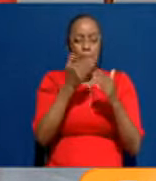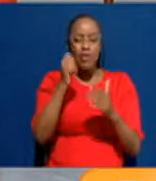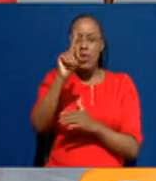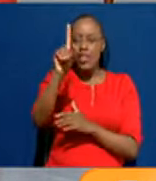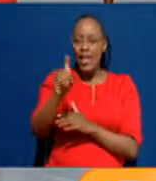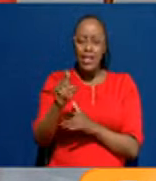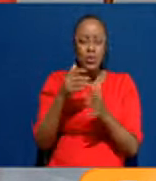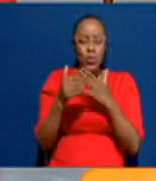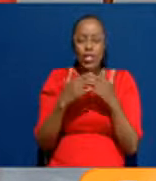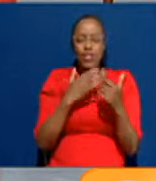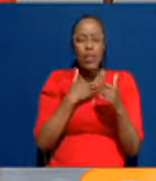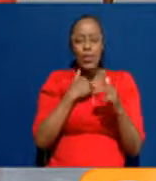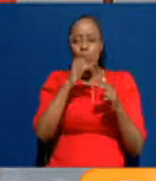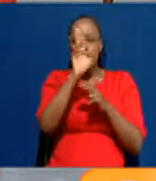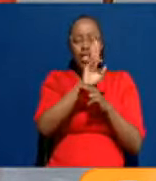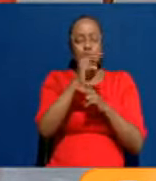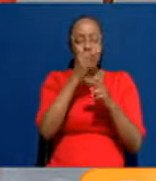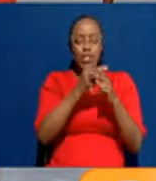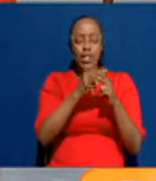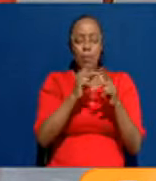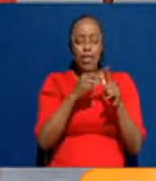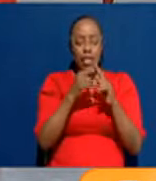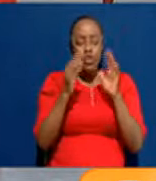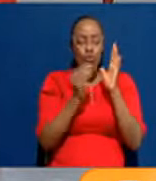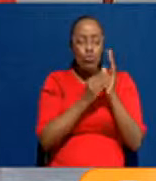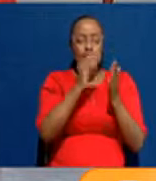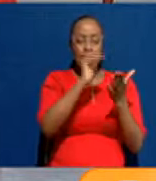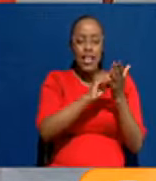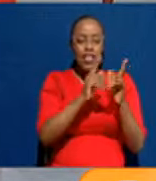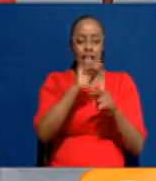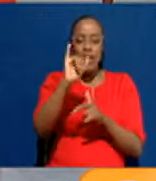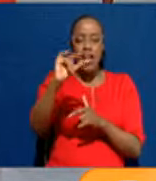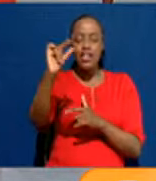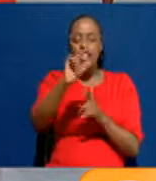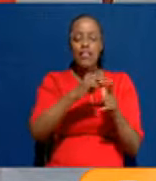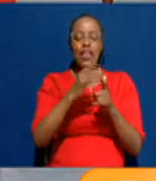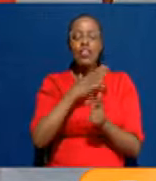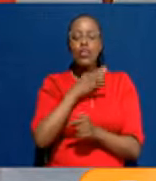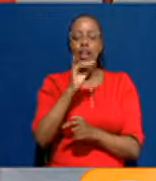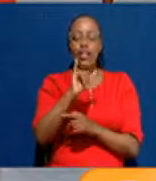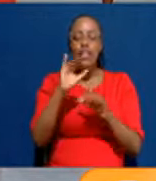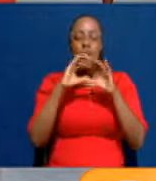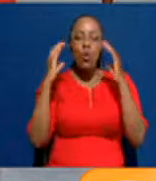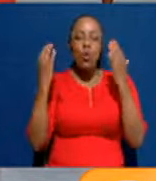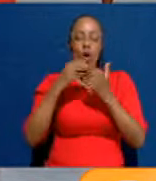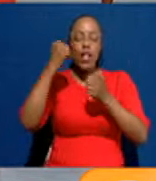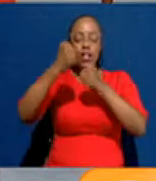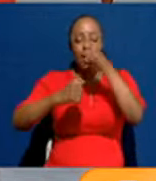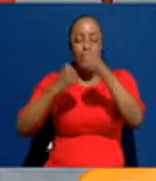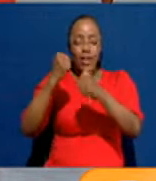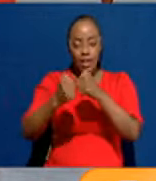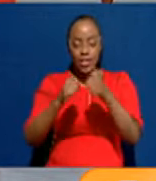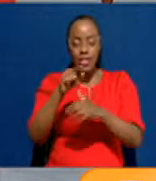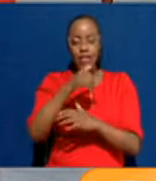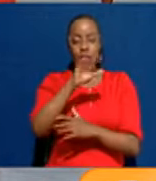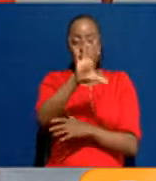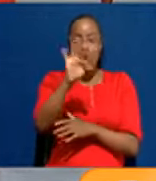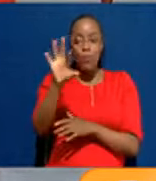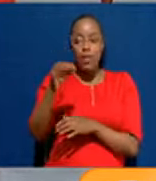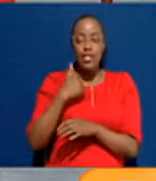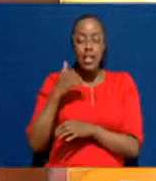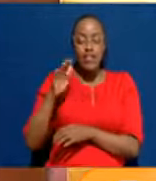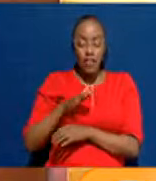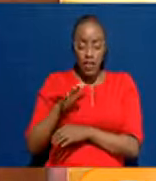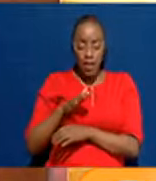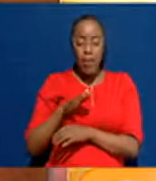call it. Retweet that. And then we go to Instagram and like it. World Athletics. She's been nominated as